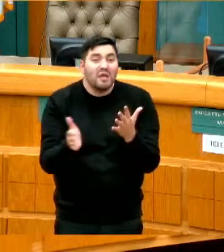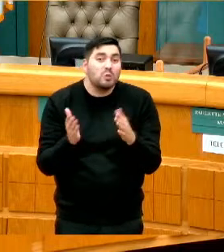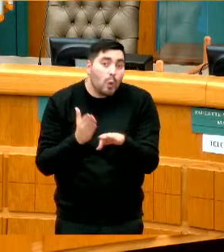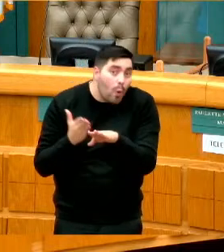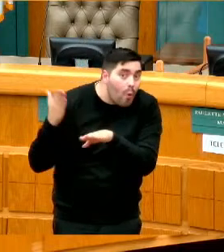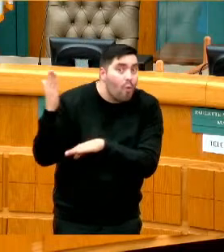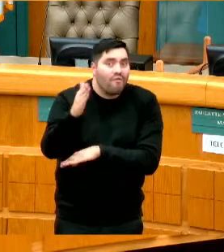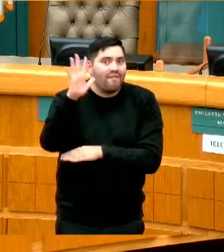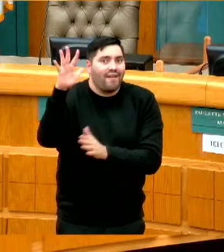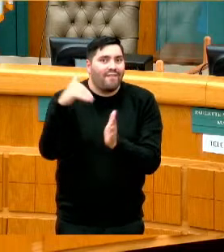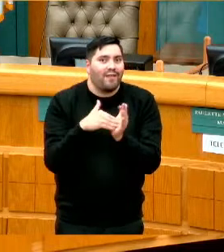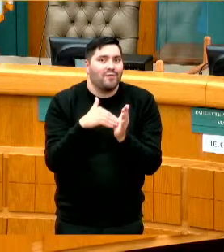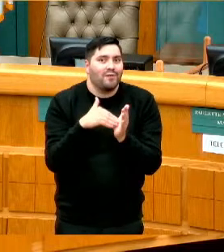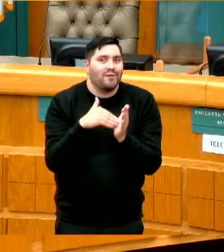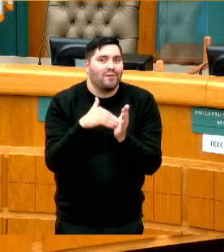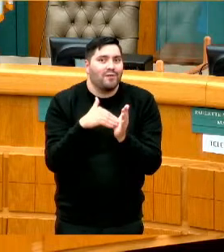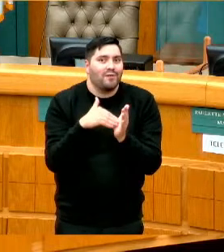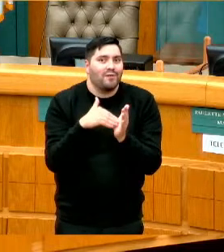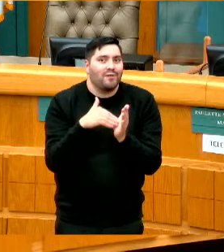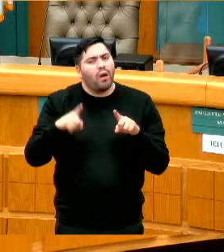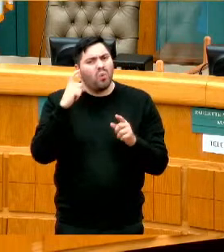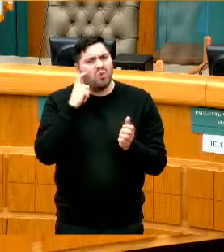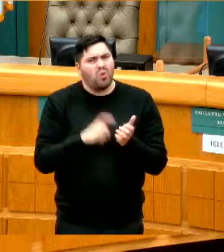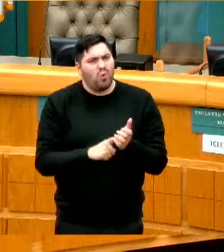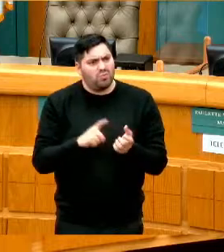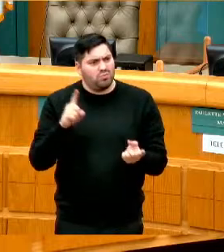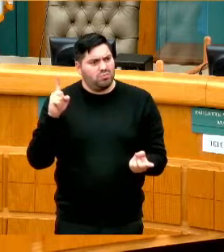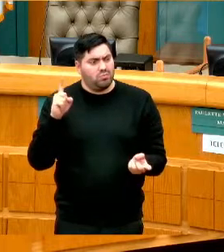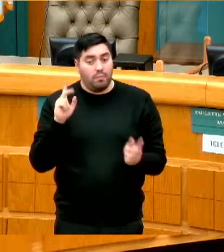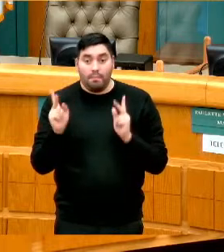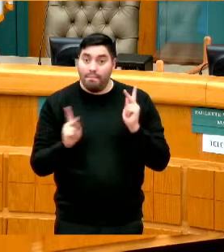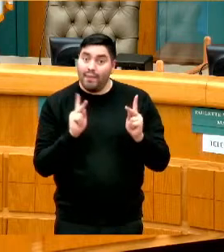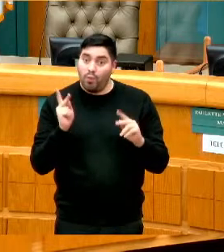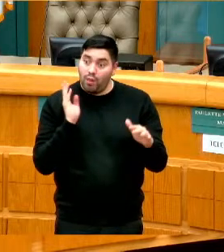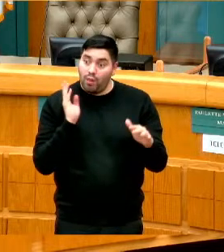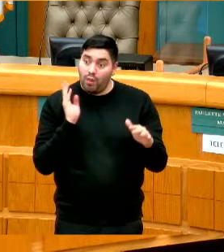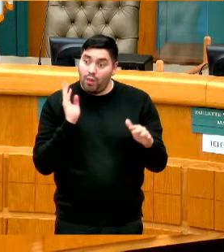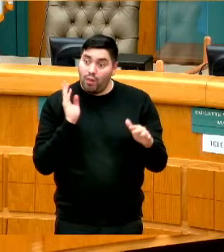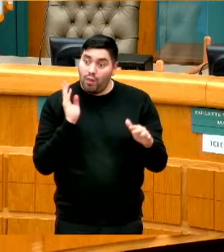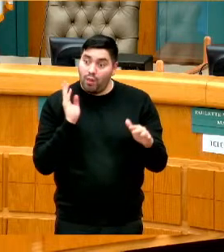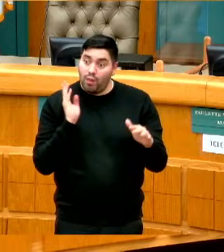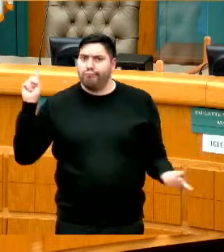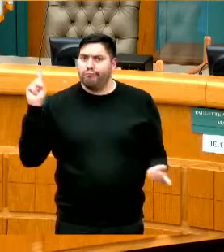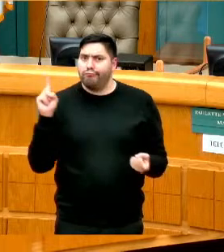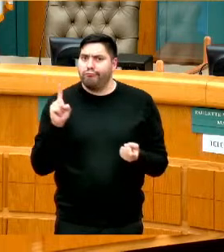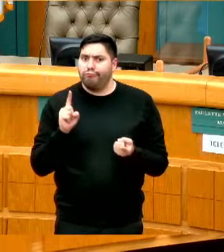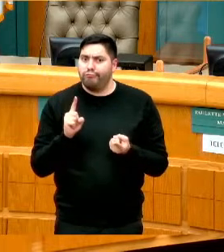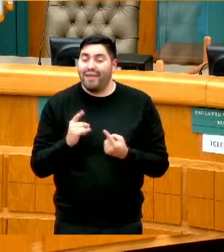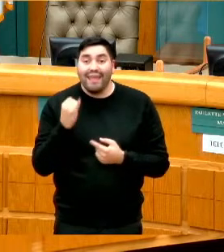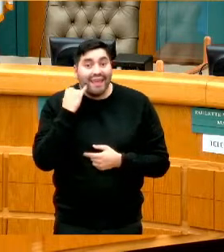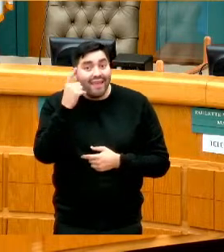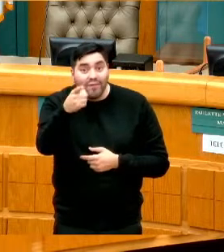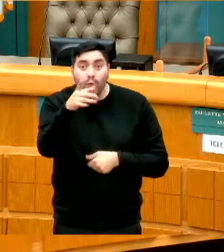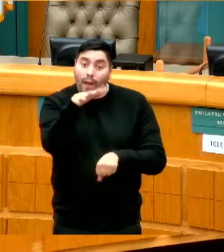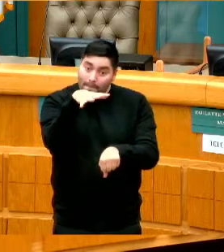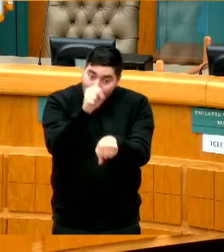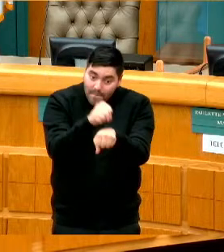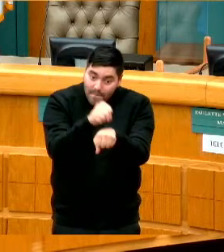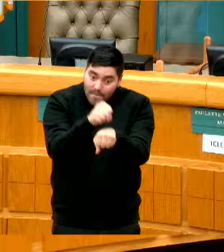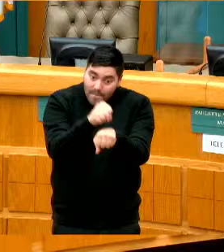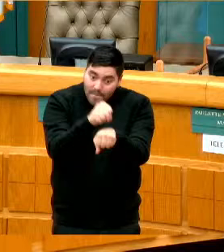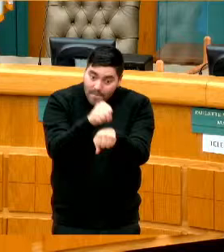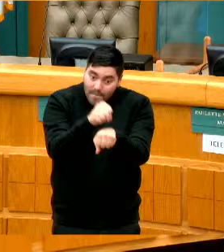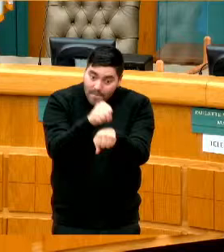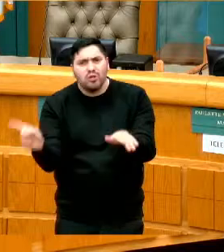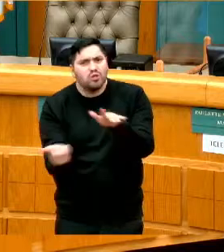doses each day, but we're seeing a decrease in the number of people coming in. If you aren't showing up to your appointment because you've